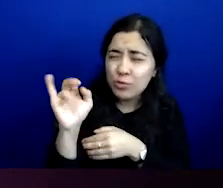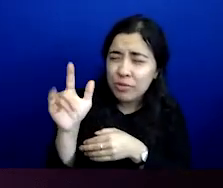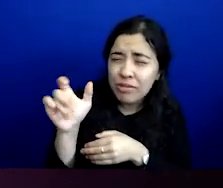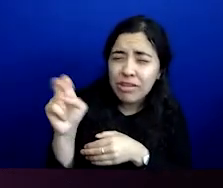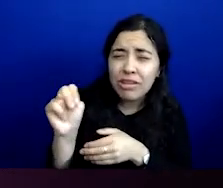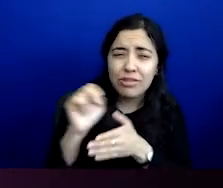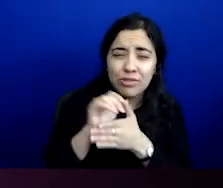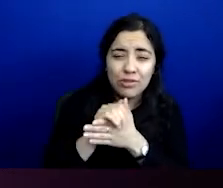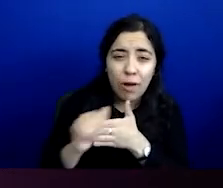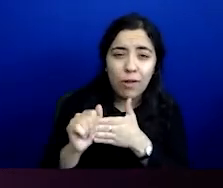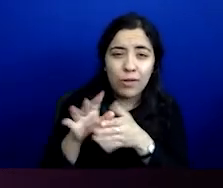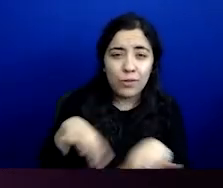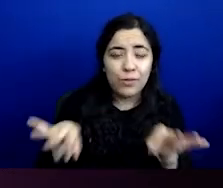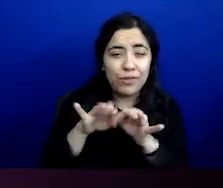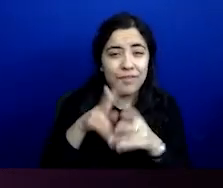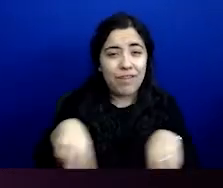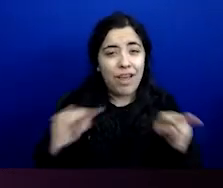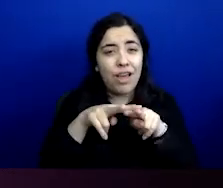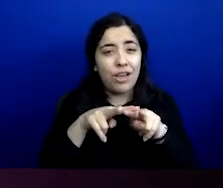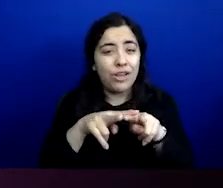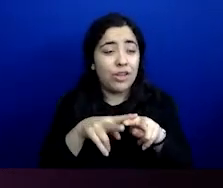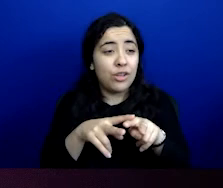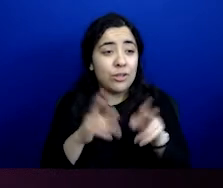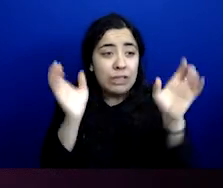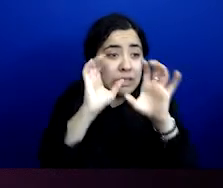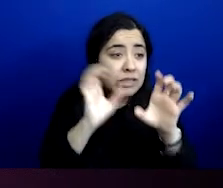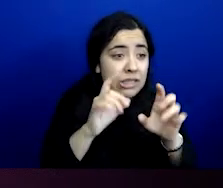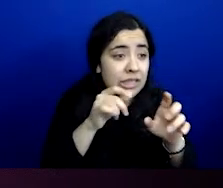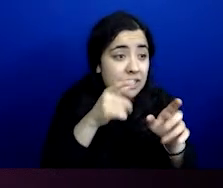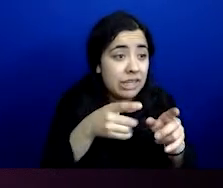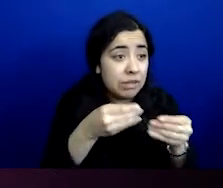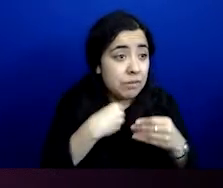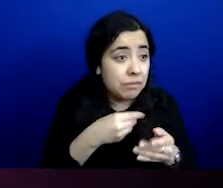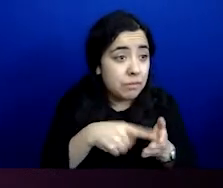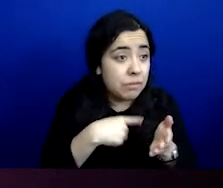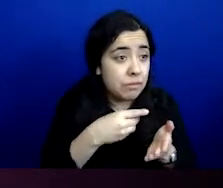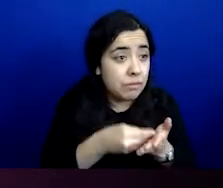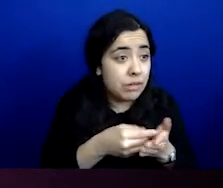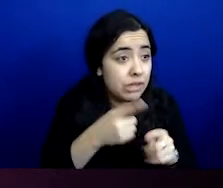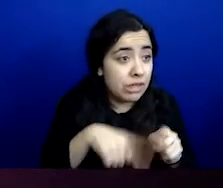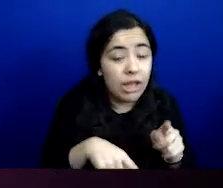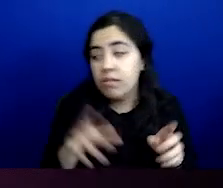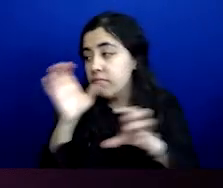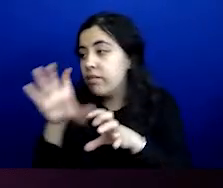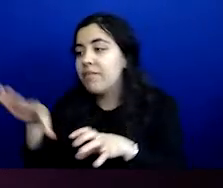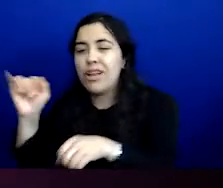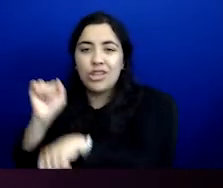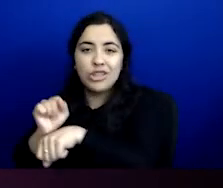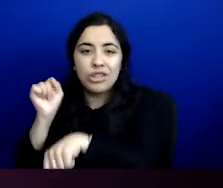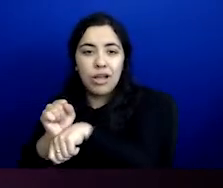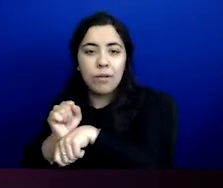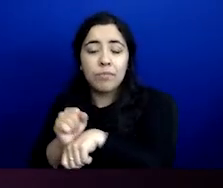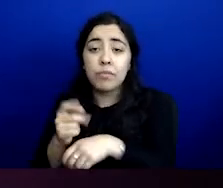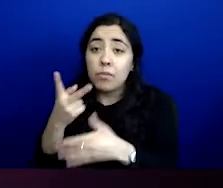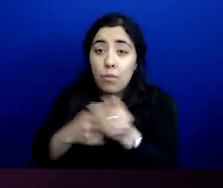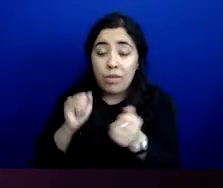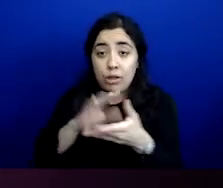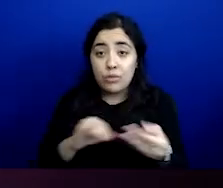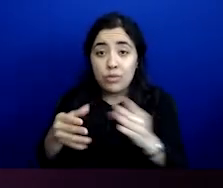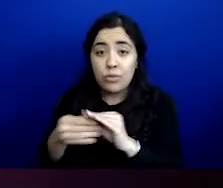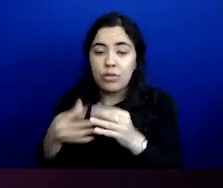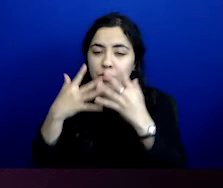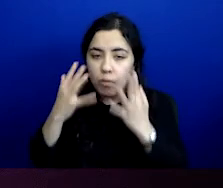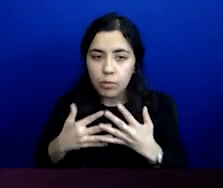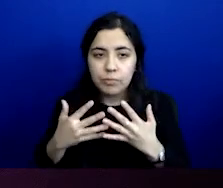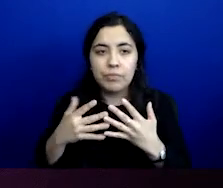couldn't make enough money off of his open source project, so he had to go get a job. Both of those stories are very unfortunate. He created something called T, though, and launched